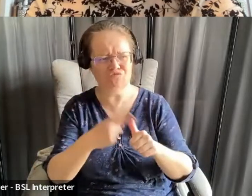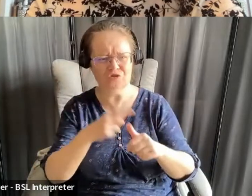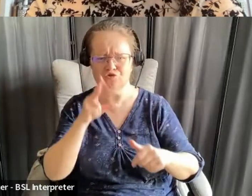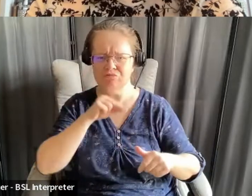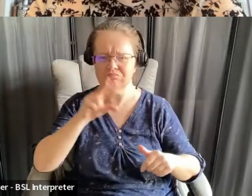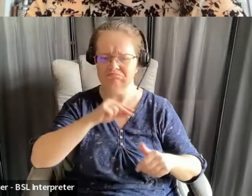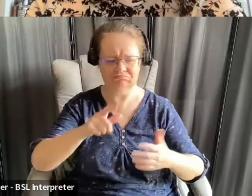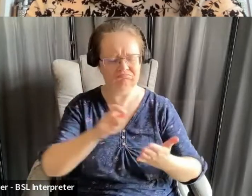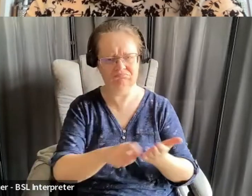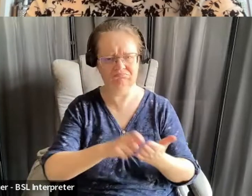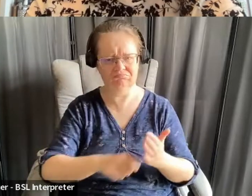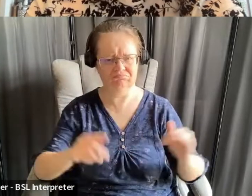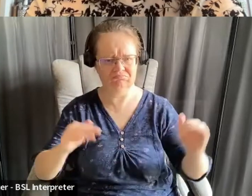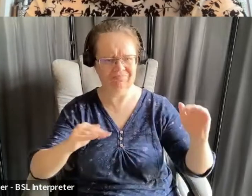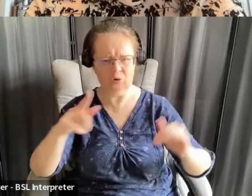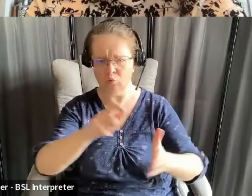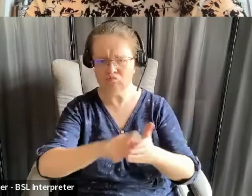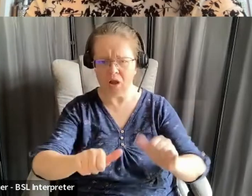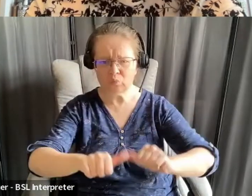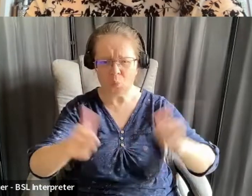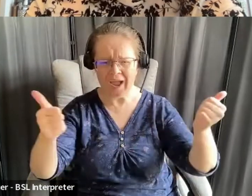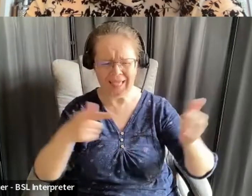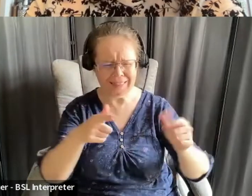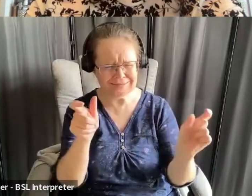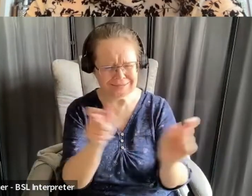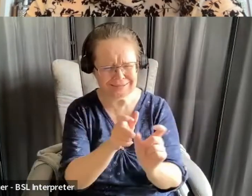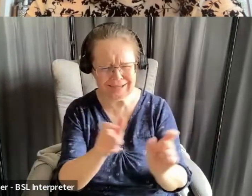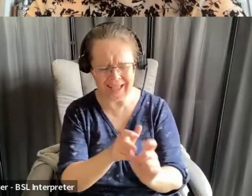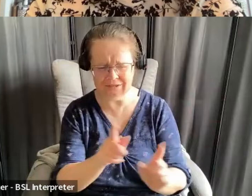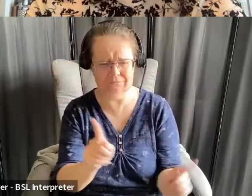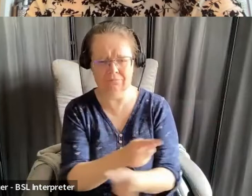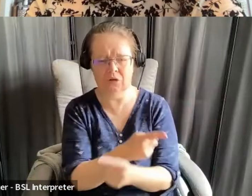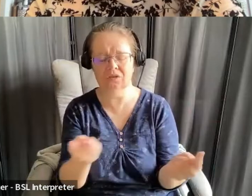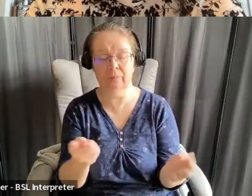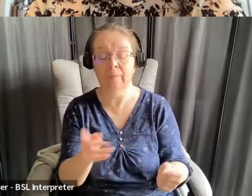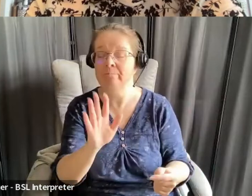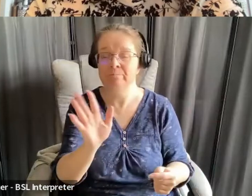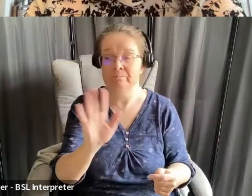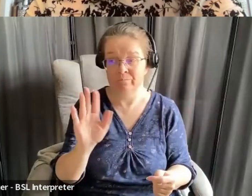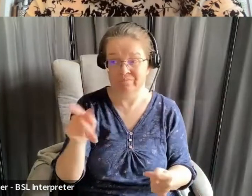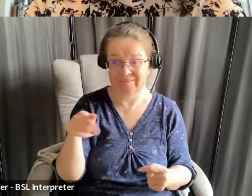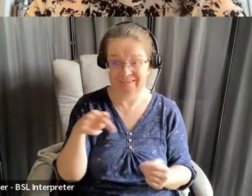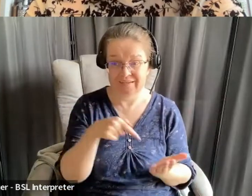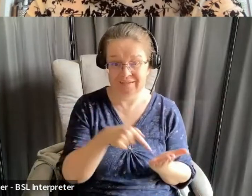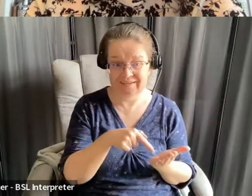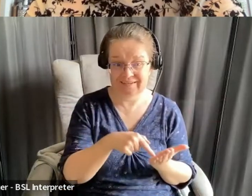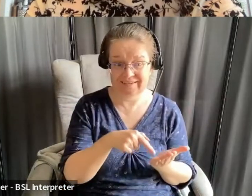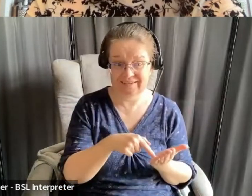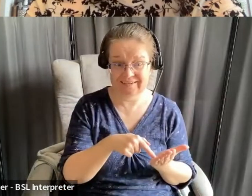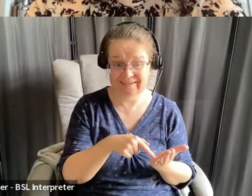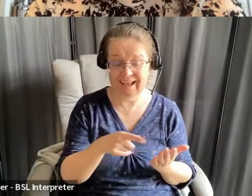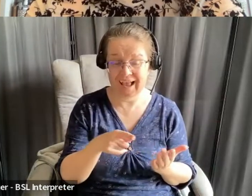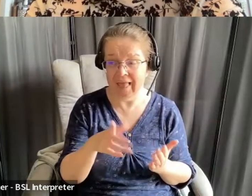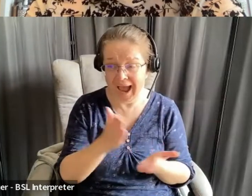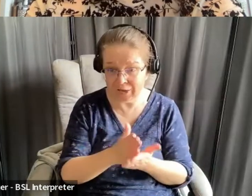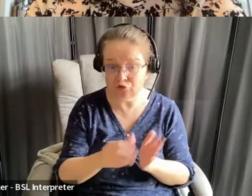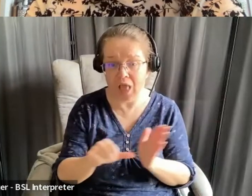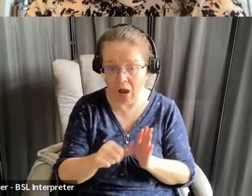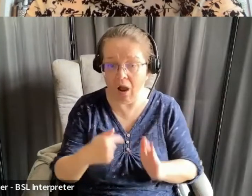know, you write well, but that doesn't actually reflect the fact that it's a tremendous effort for me.